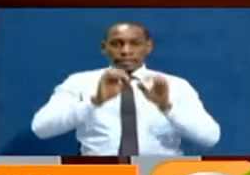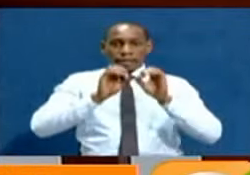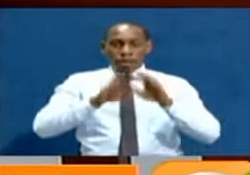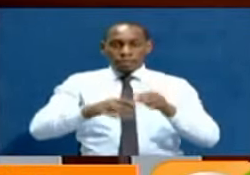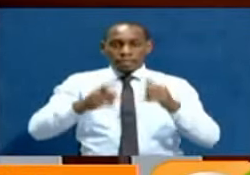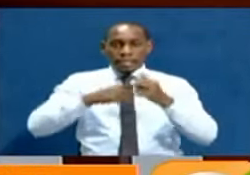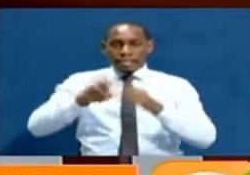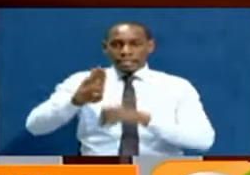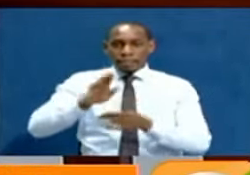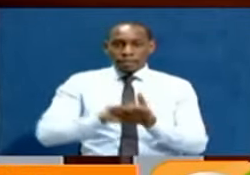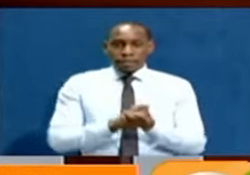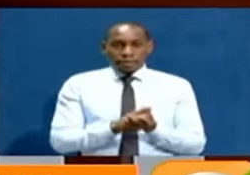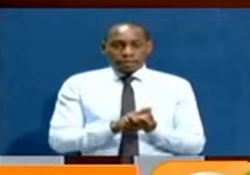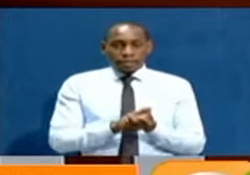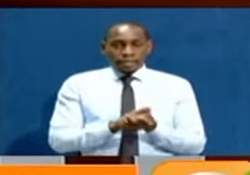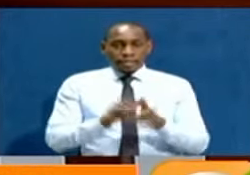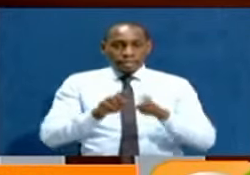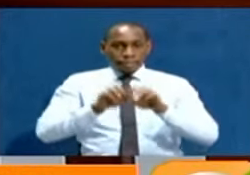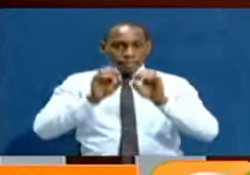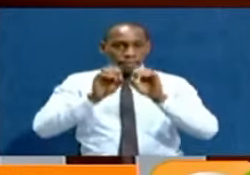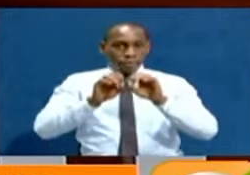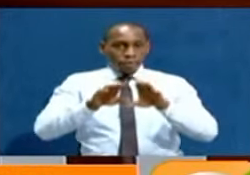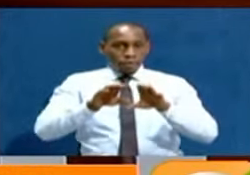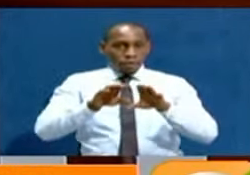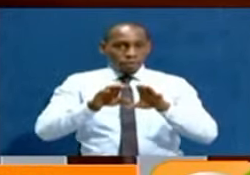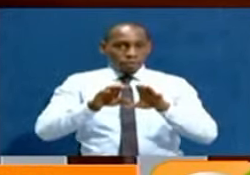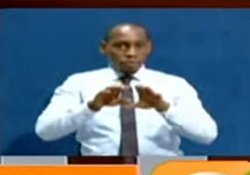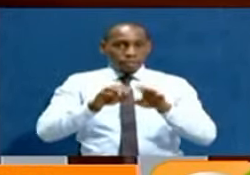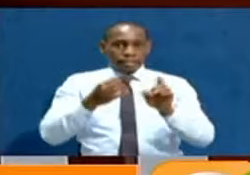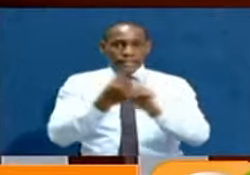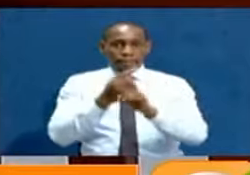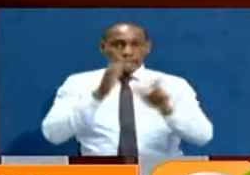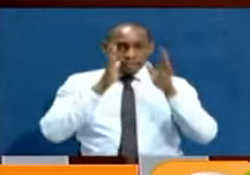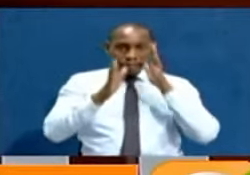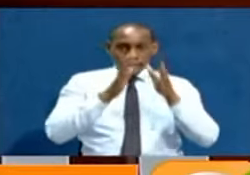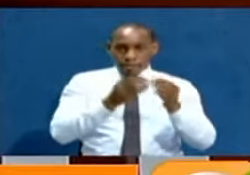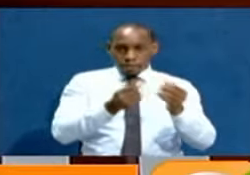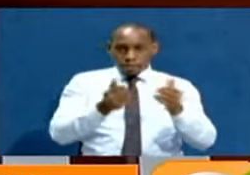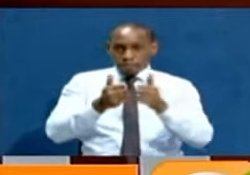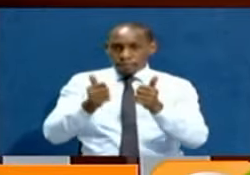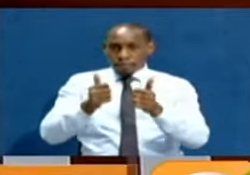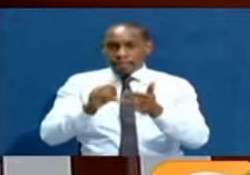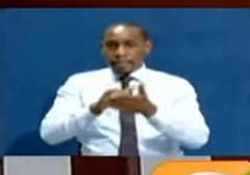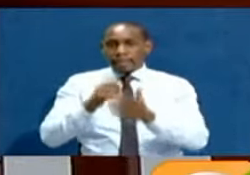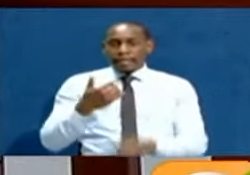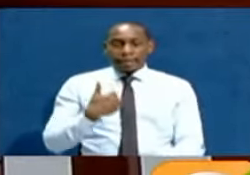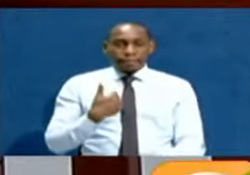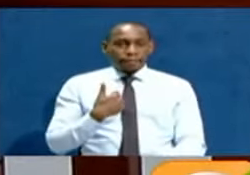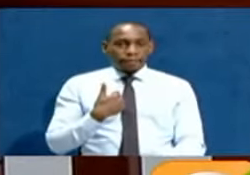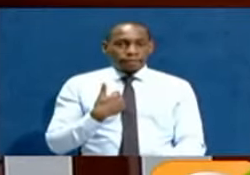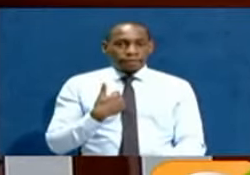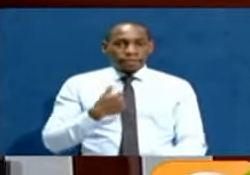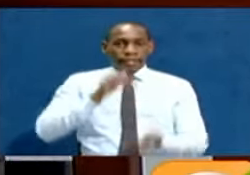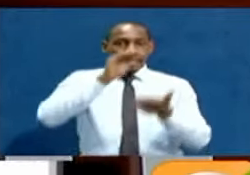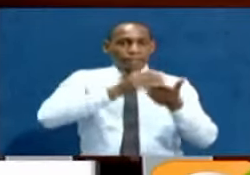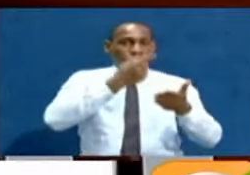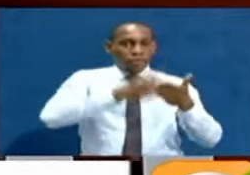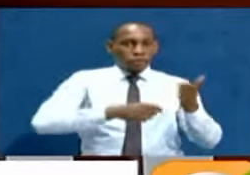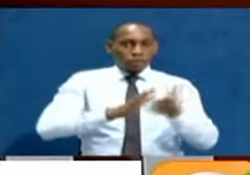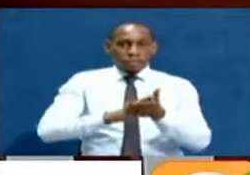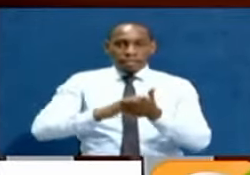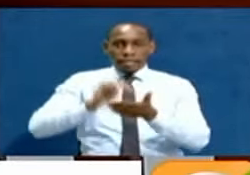billion. So we were planning to halve that loss, and, you know, through various initiatives that we had, increasing our revenue, reducing our costs,